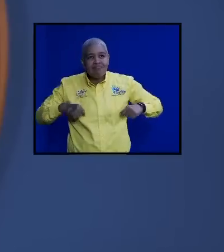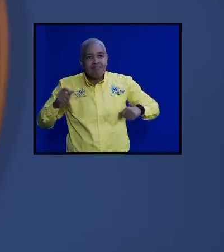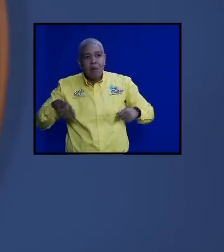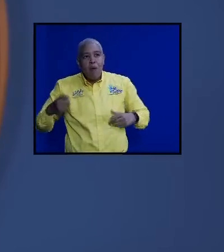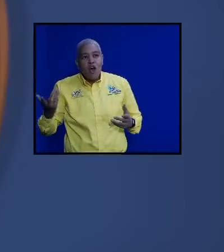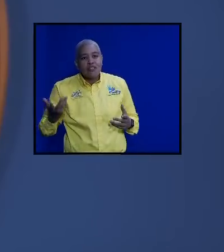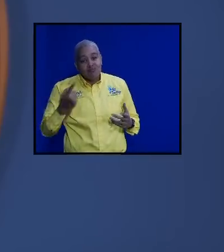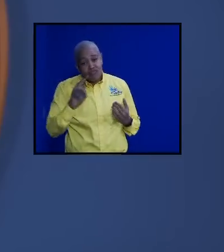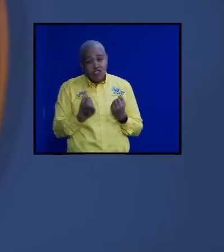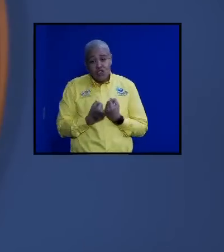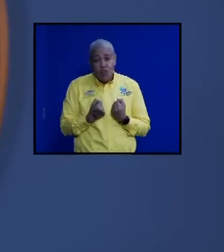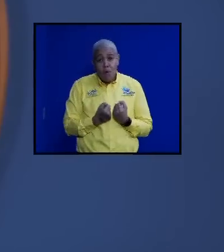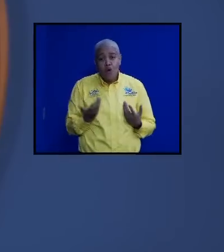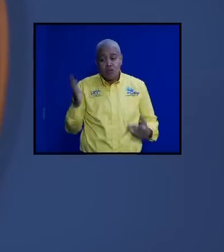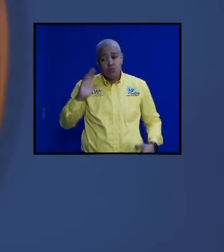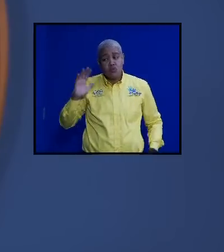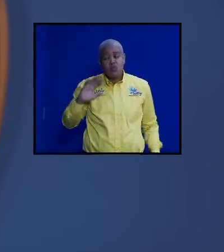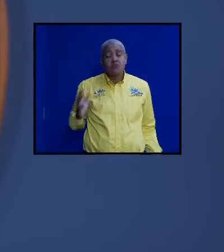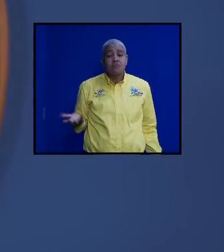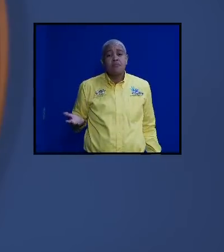It was supported.